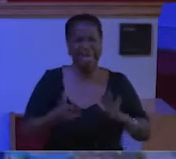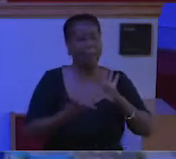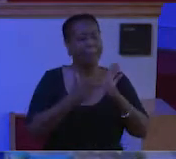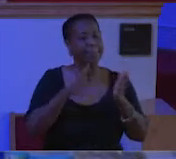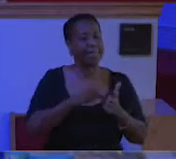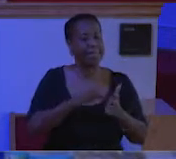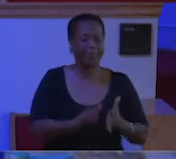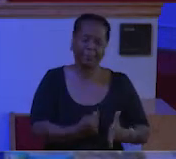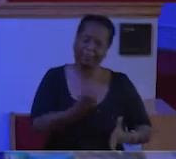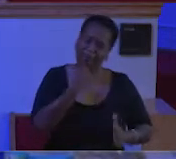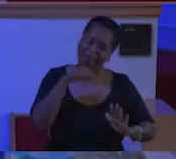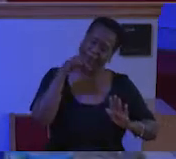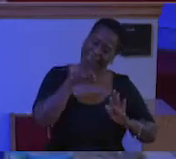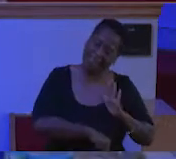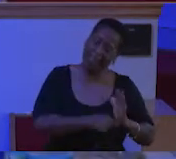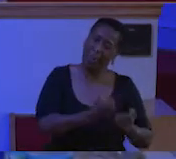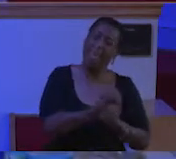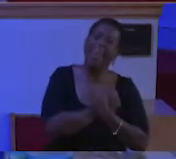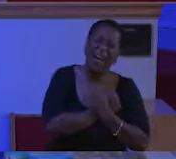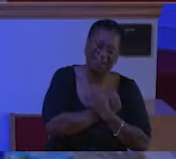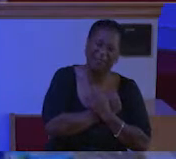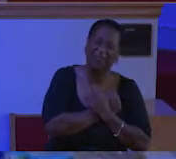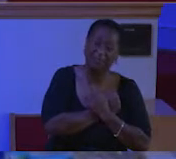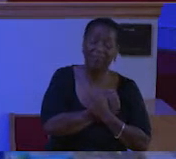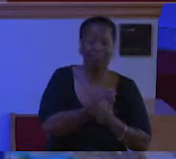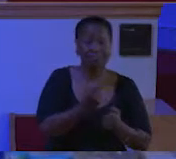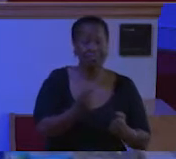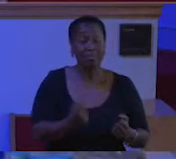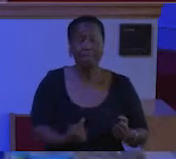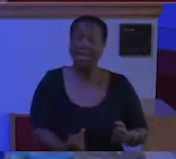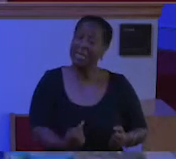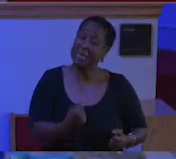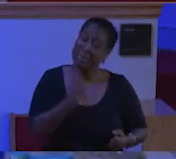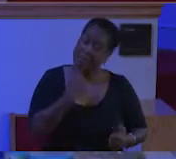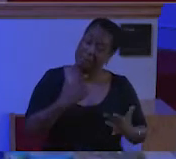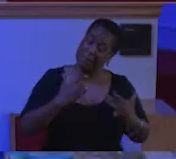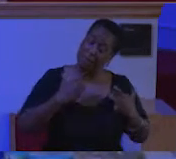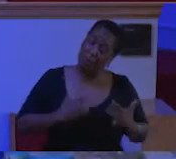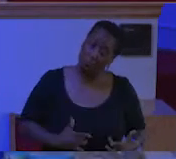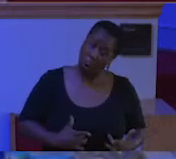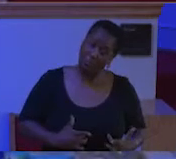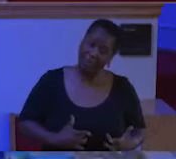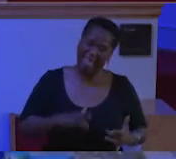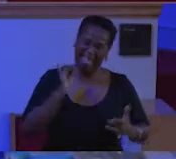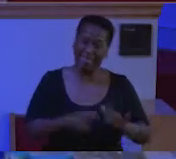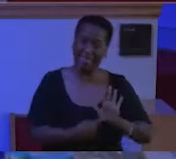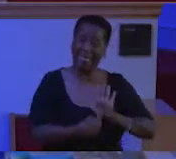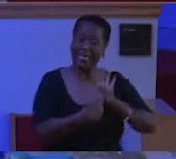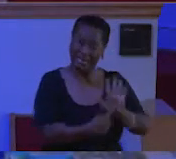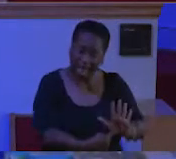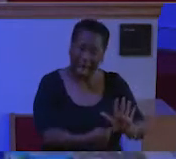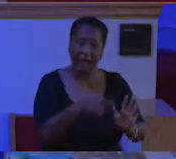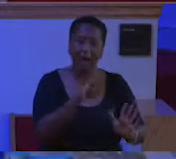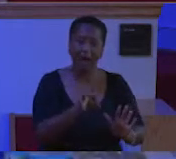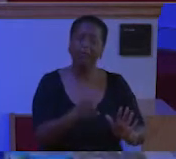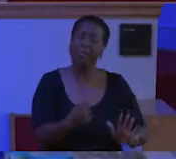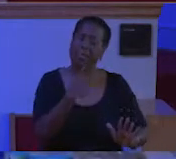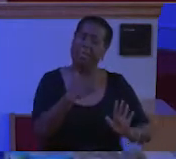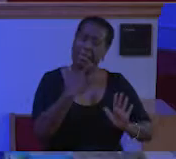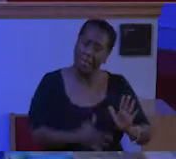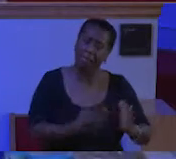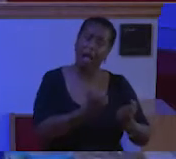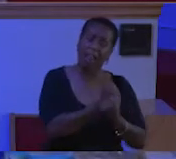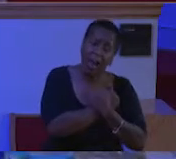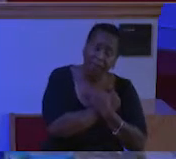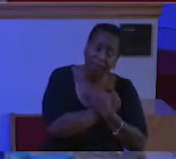love. It was Dr. King that said, deep disappointment is a sign of deep love. For